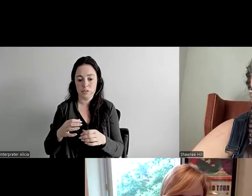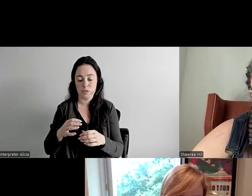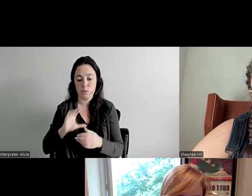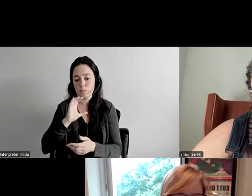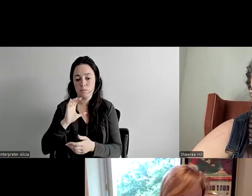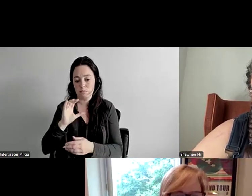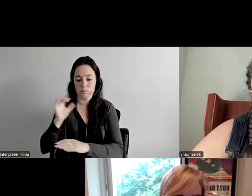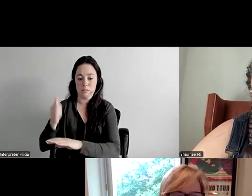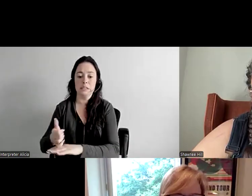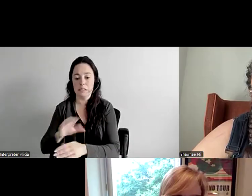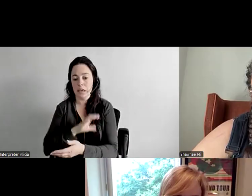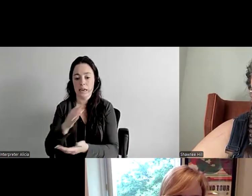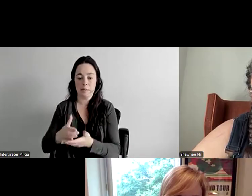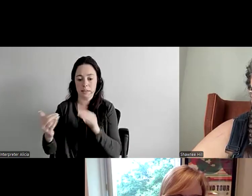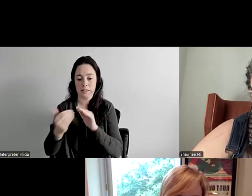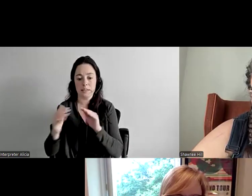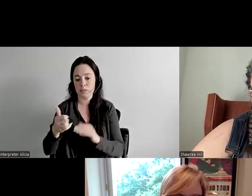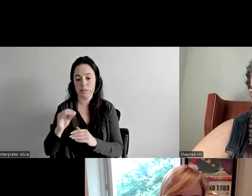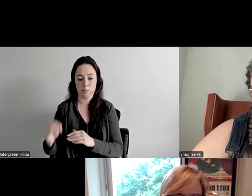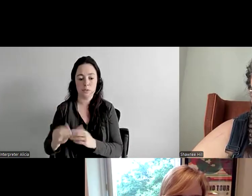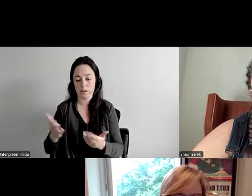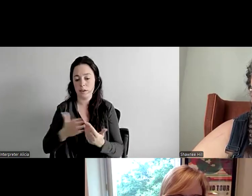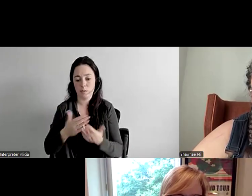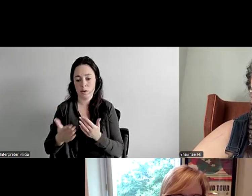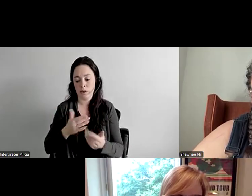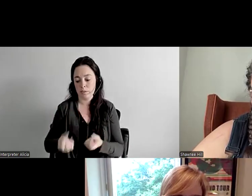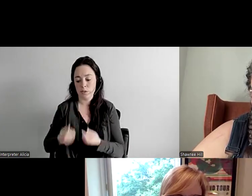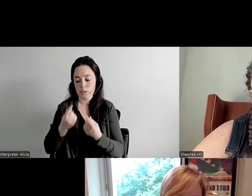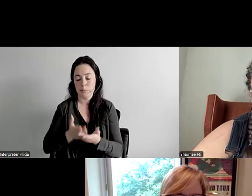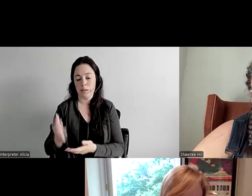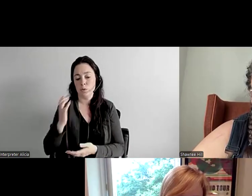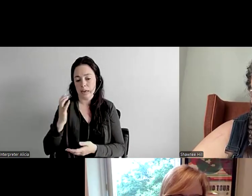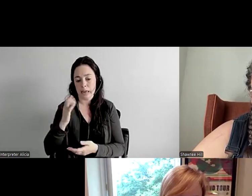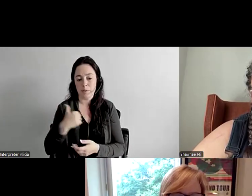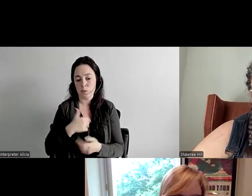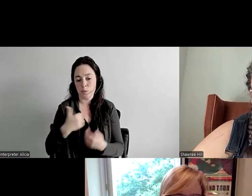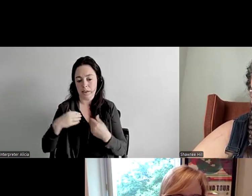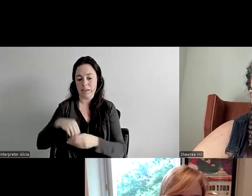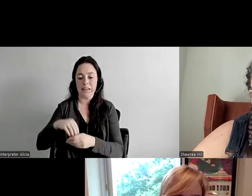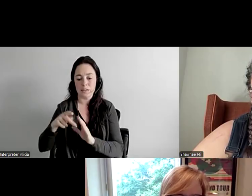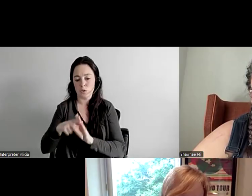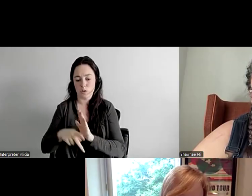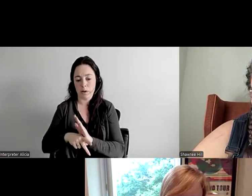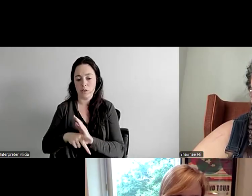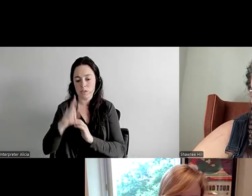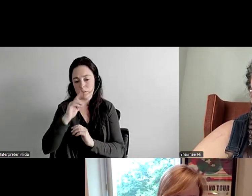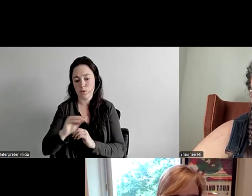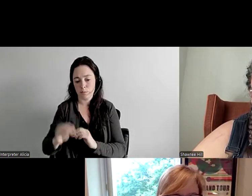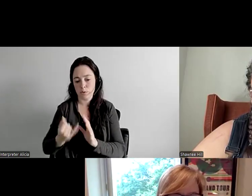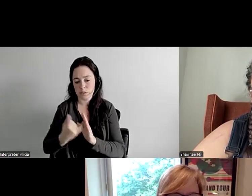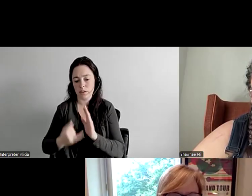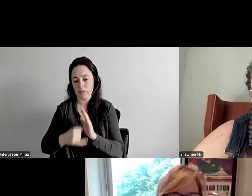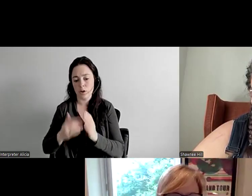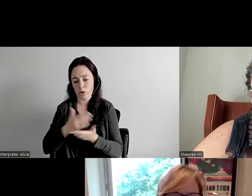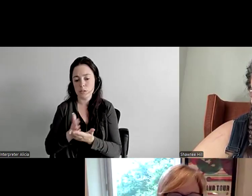to 10% of whatever we've spent in capital. So we have that kind of internally in our own percent for the arts budget.